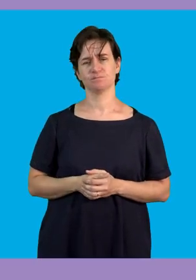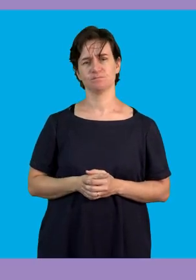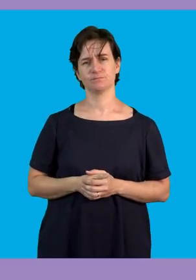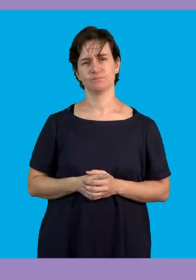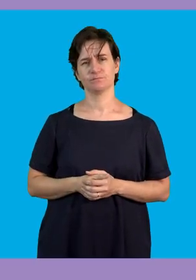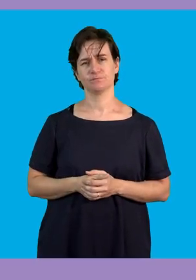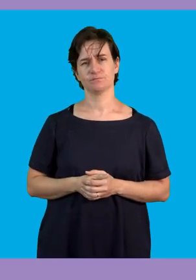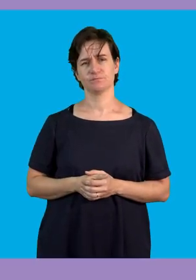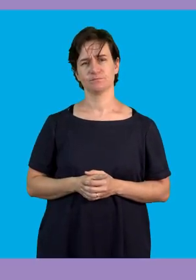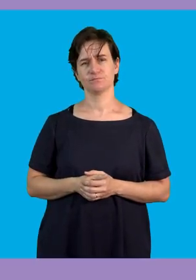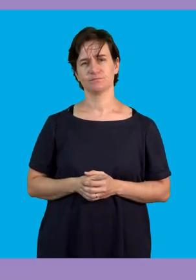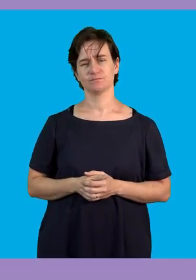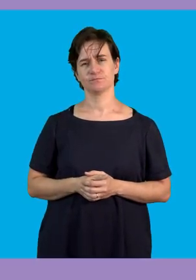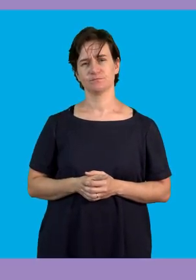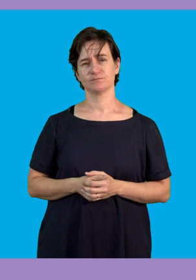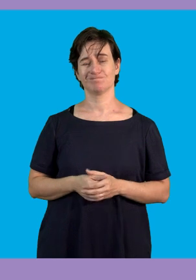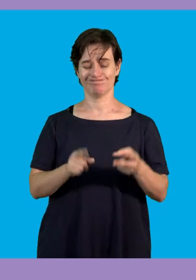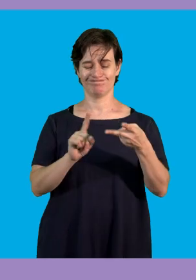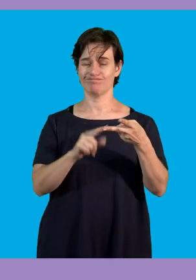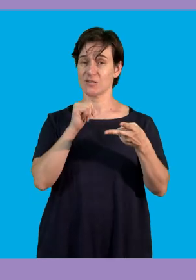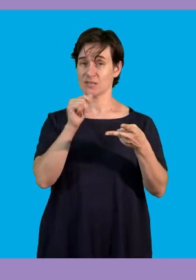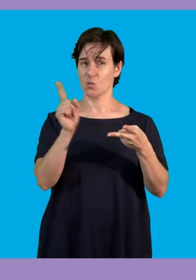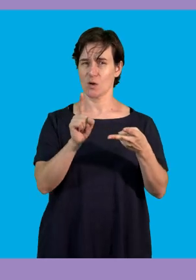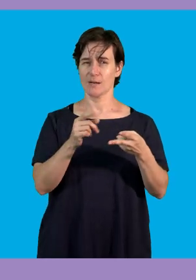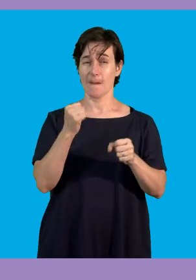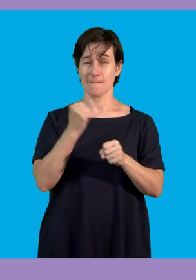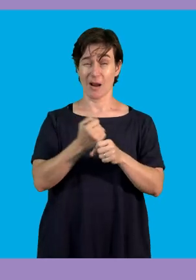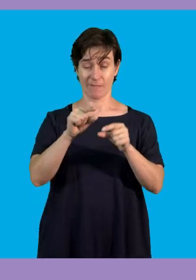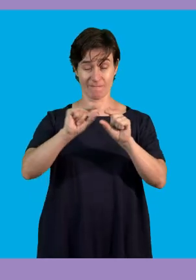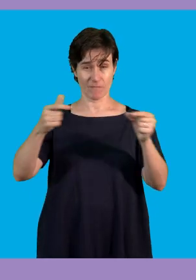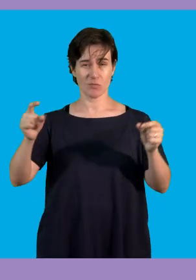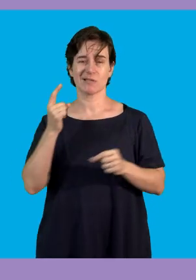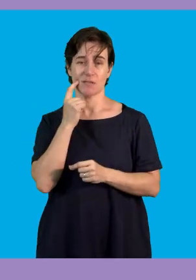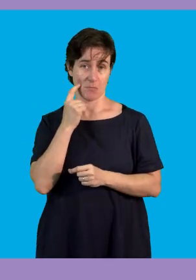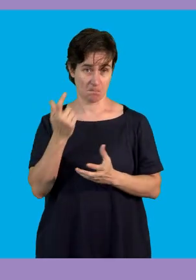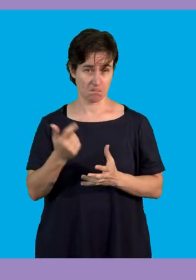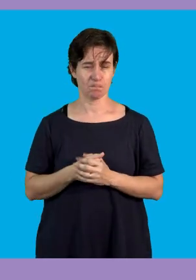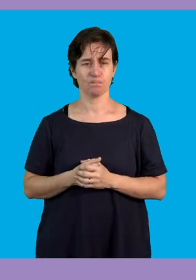Let's read the next question. Simplify the following.